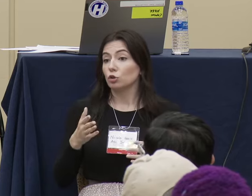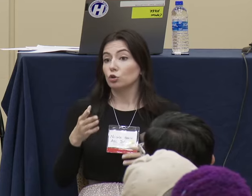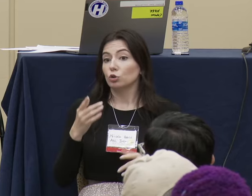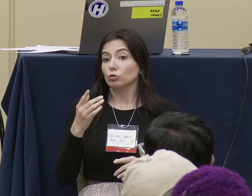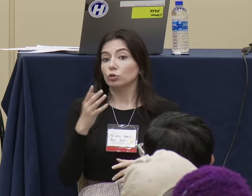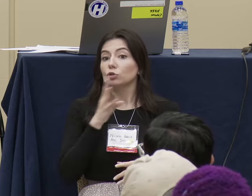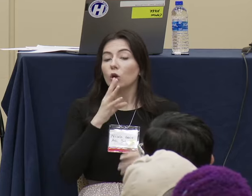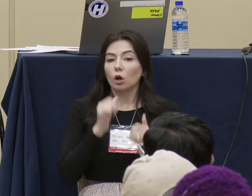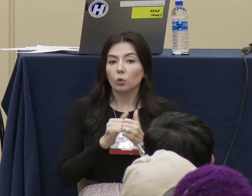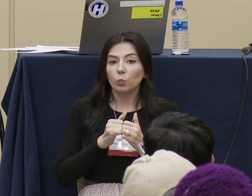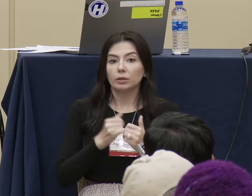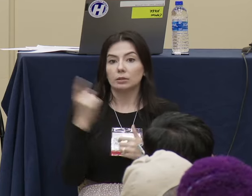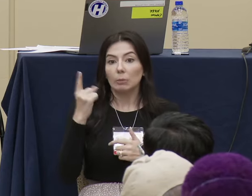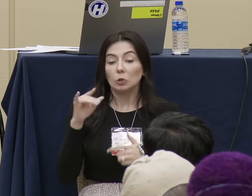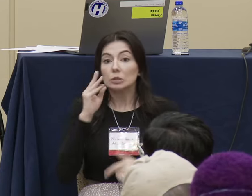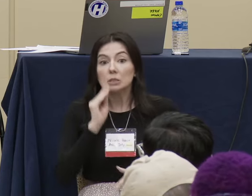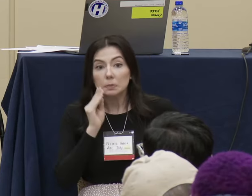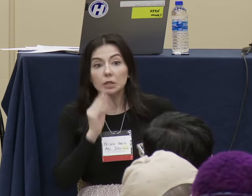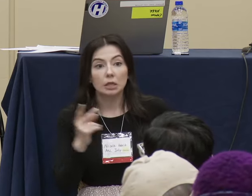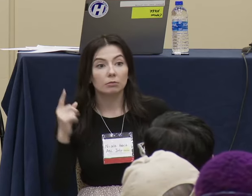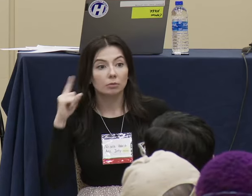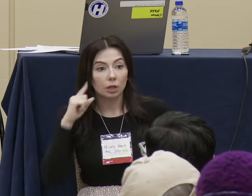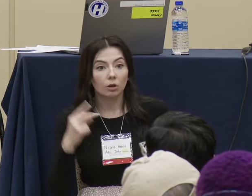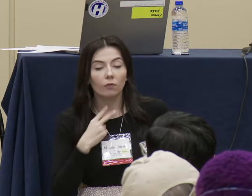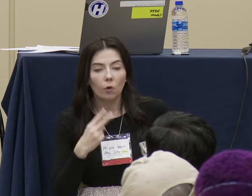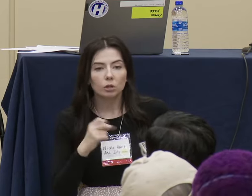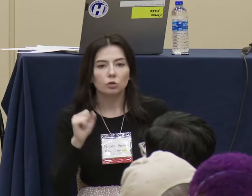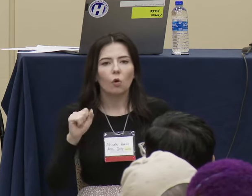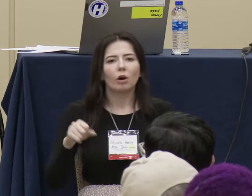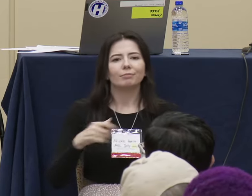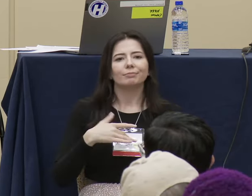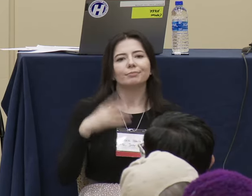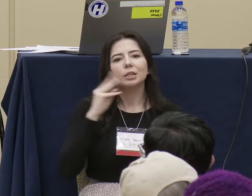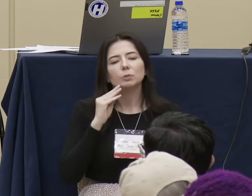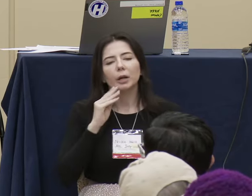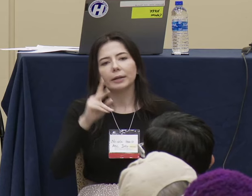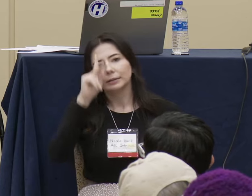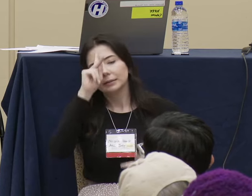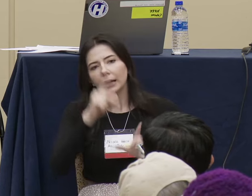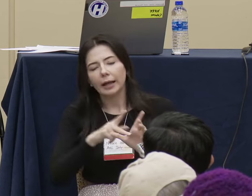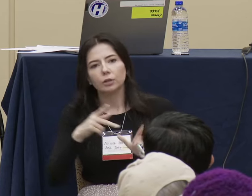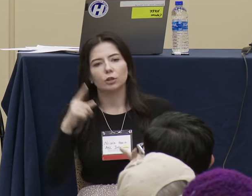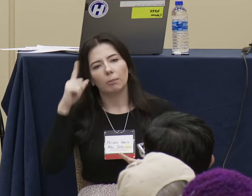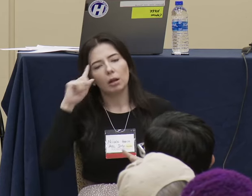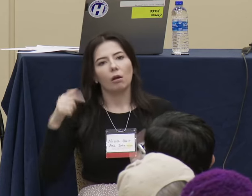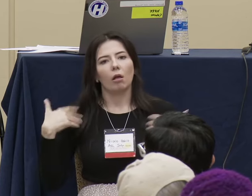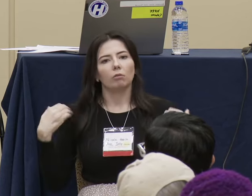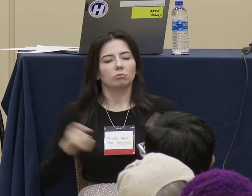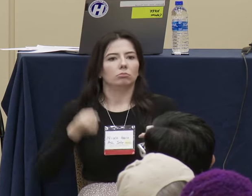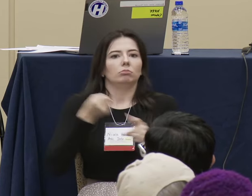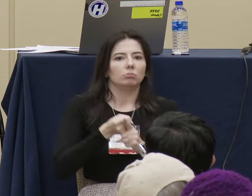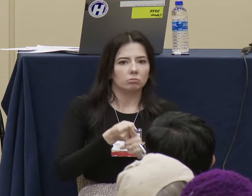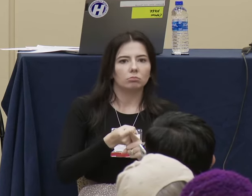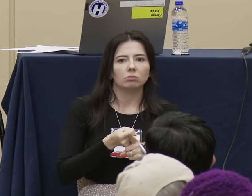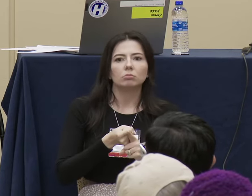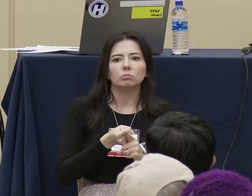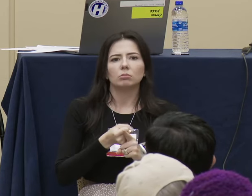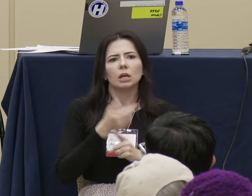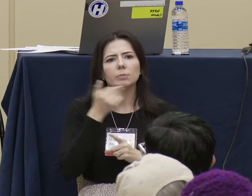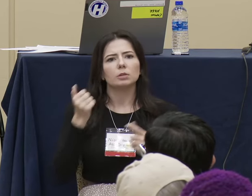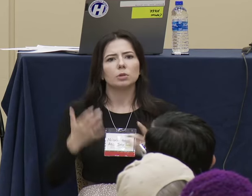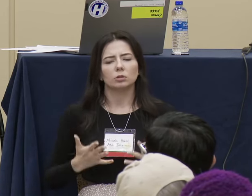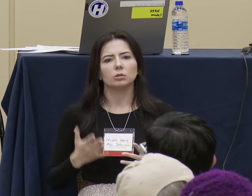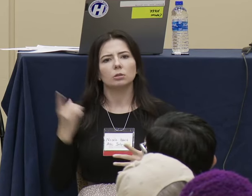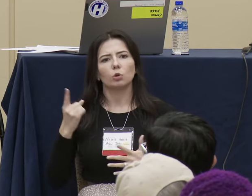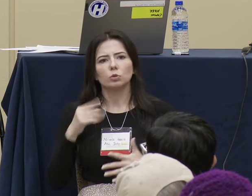than people who've experienced it, the same with people who experience psychosis, and so on. So I think, yes, peer support. Also, in relation